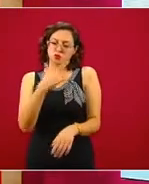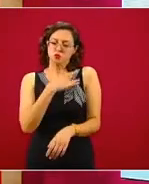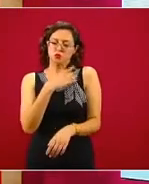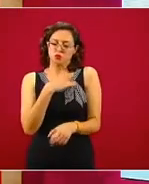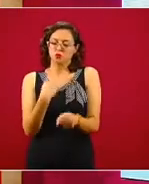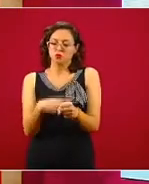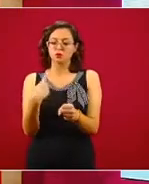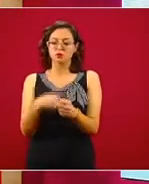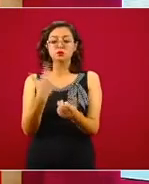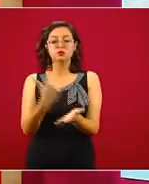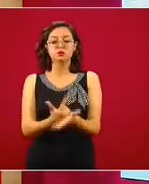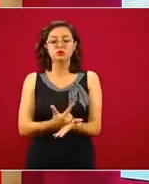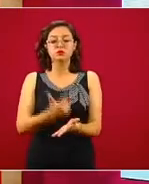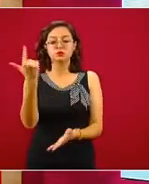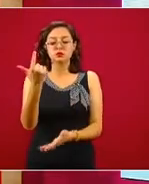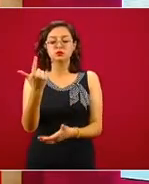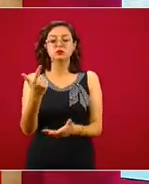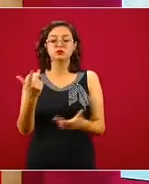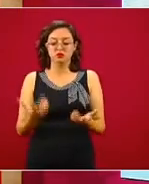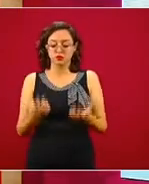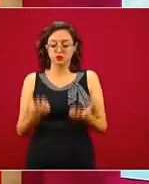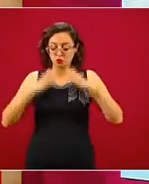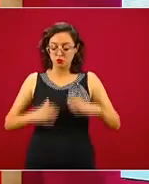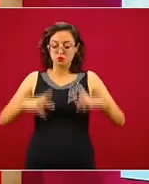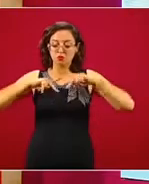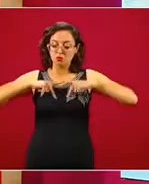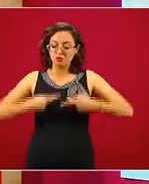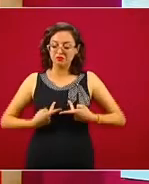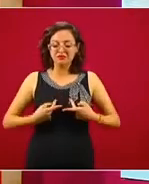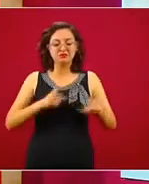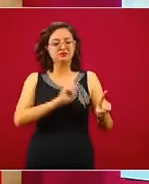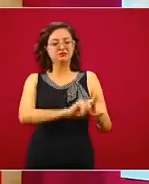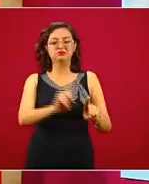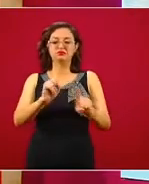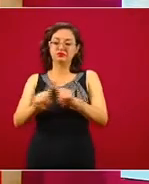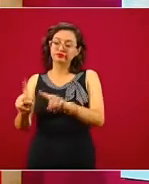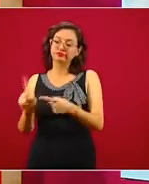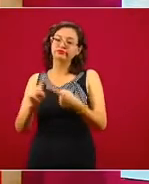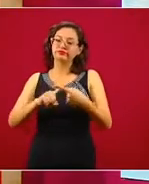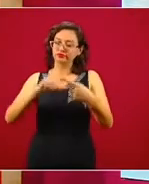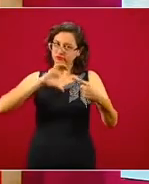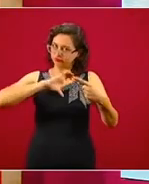that is a sort of an umbrella term for a variety of diseases.